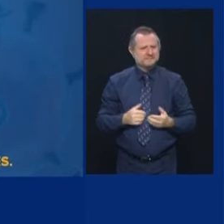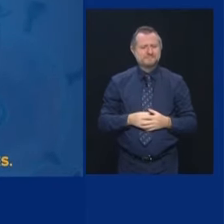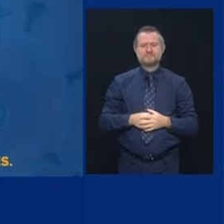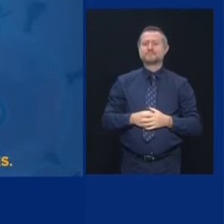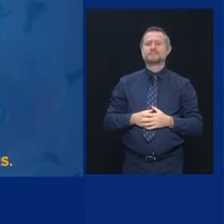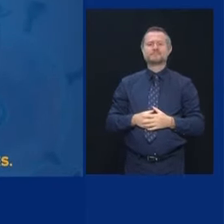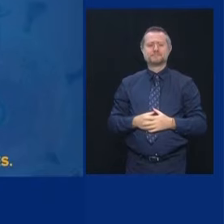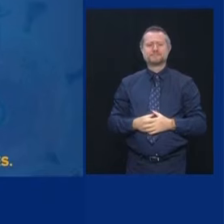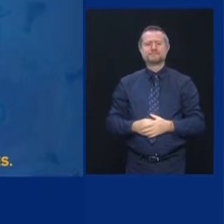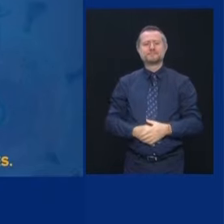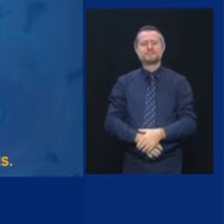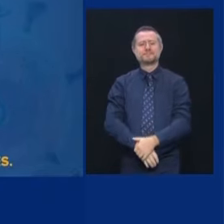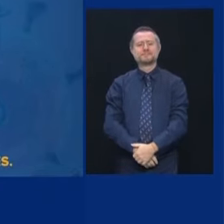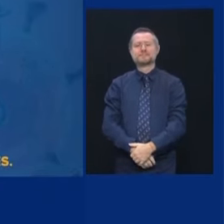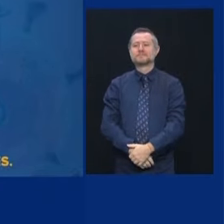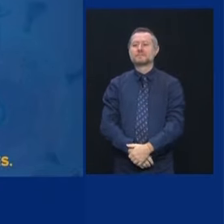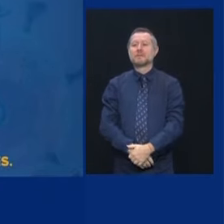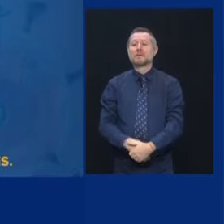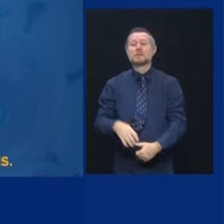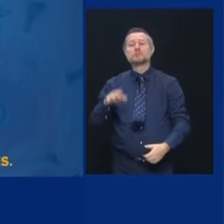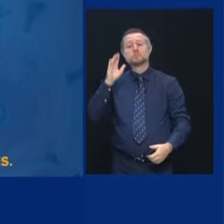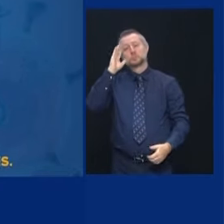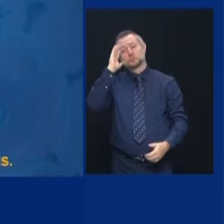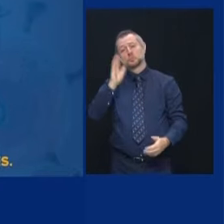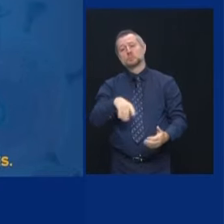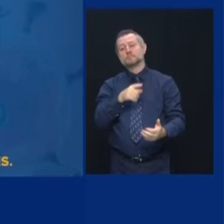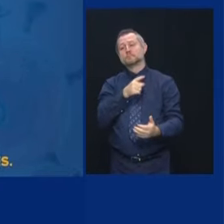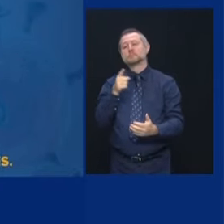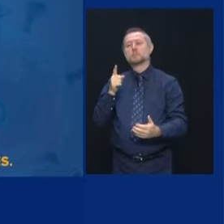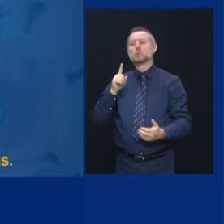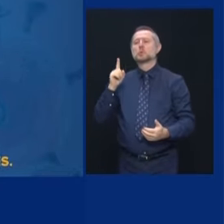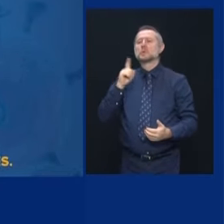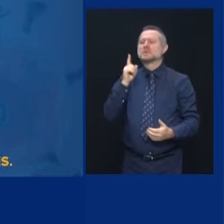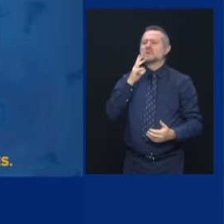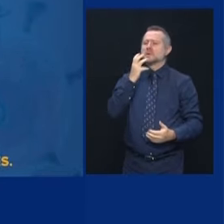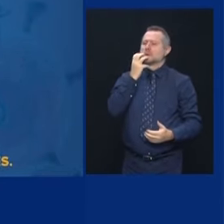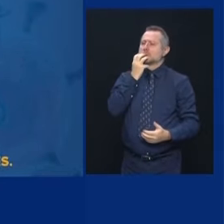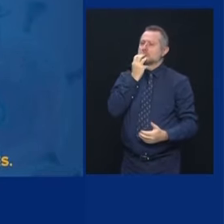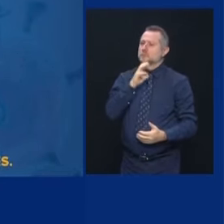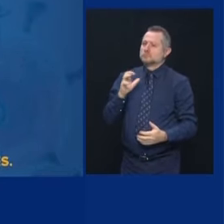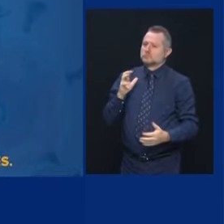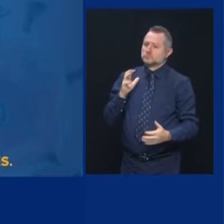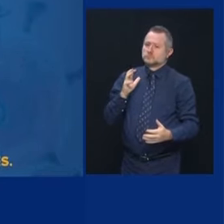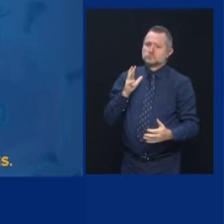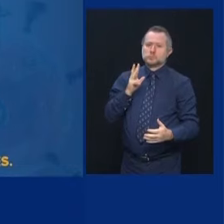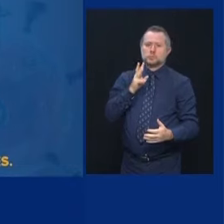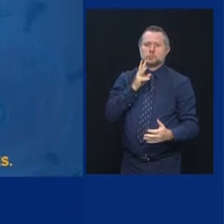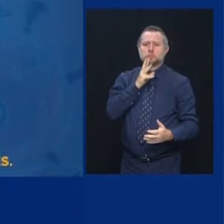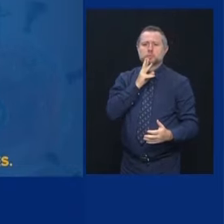map of dry grass, and picture those hot spots